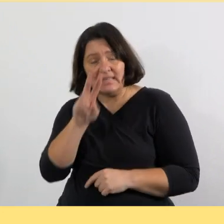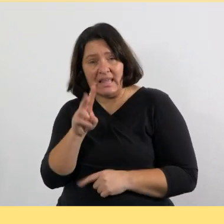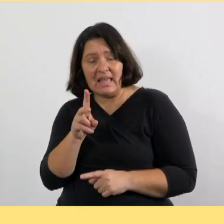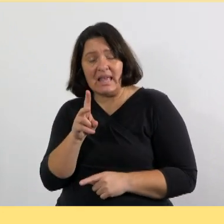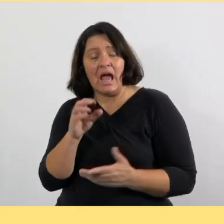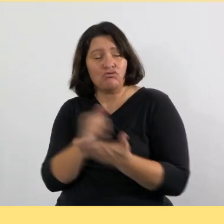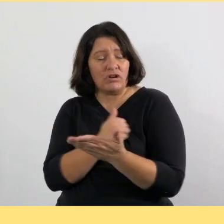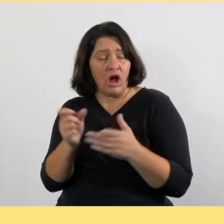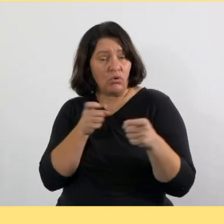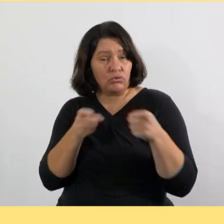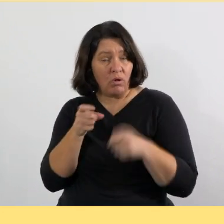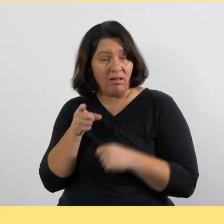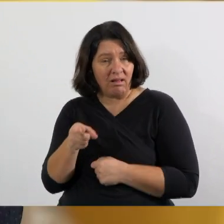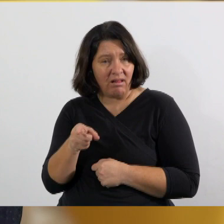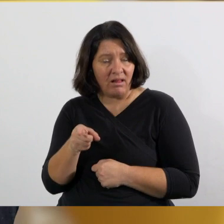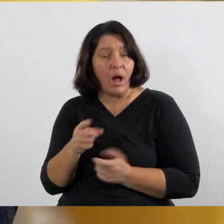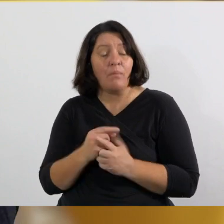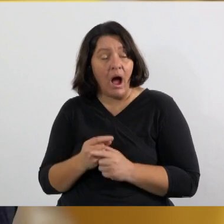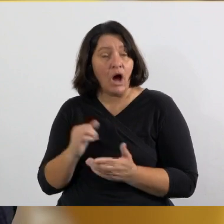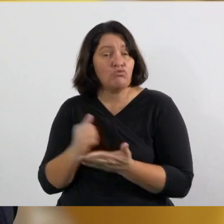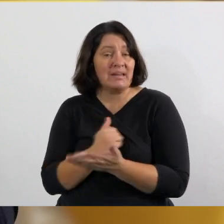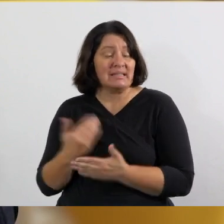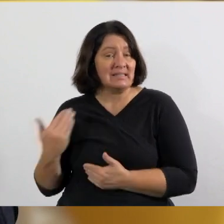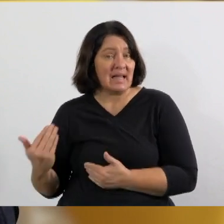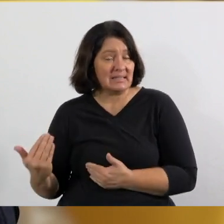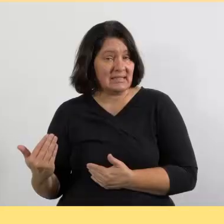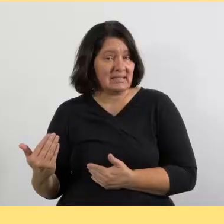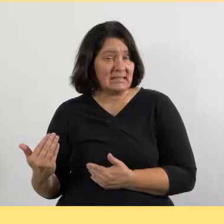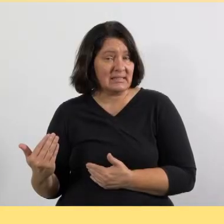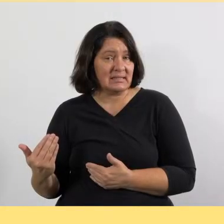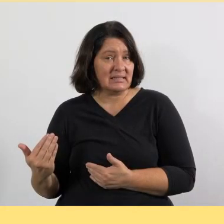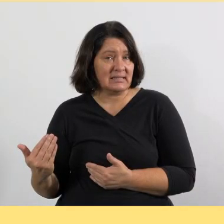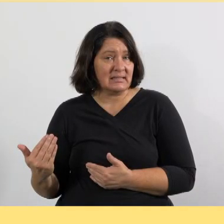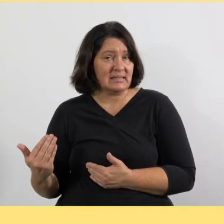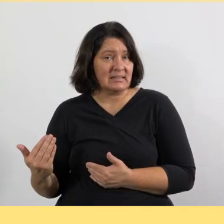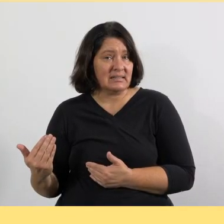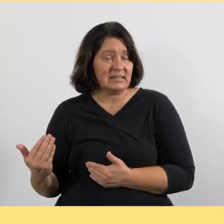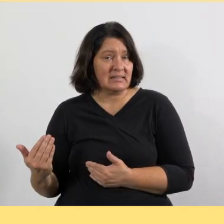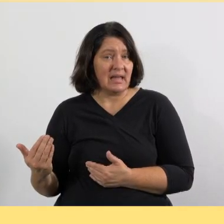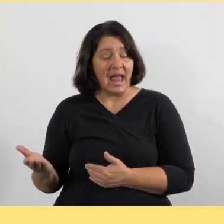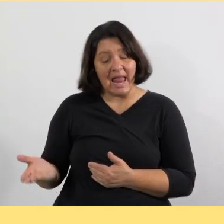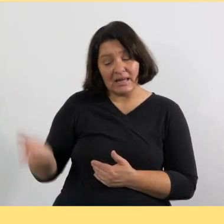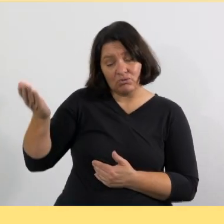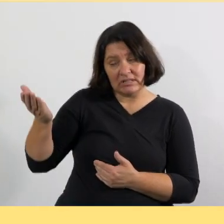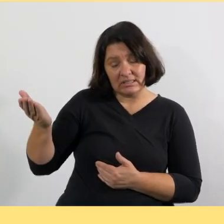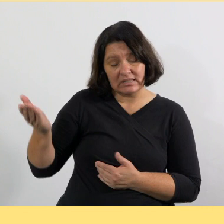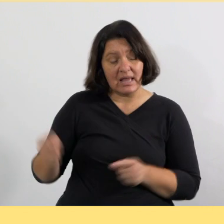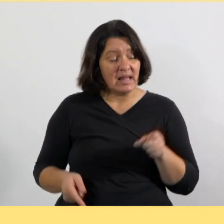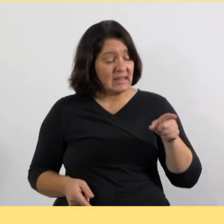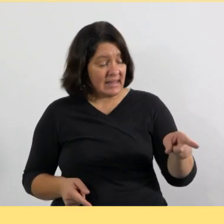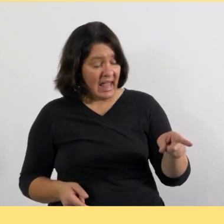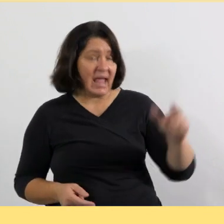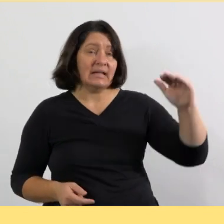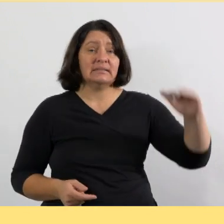see your creditors control, remember that on the credit side, it increases. But on the debit side,